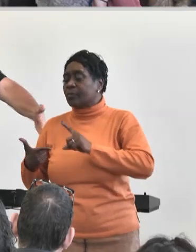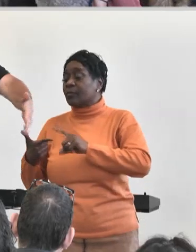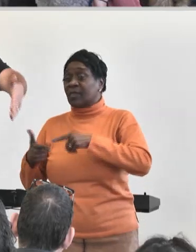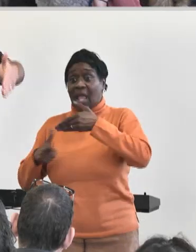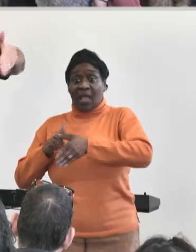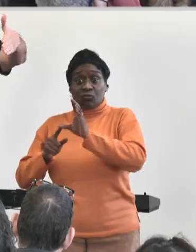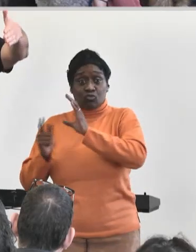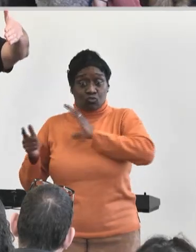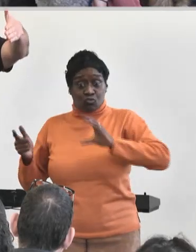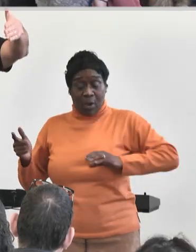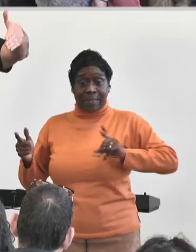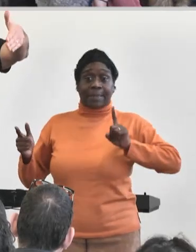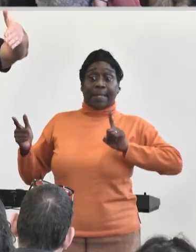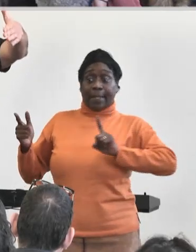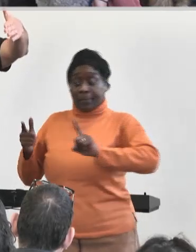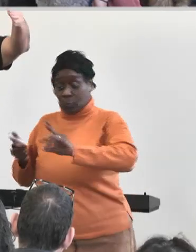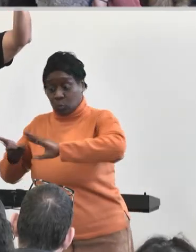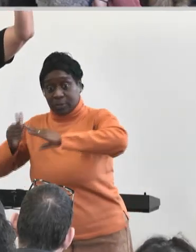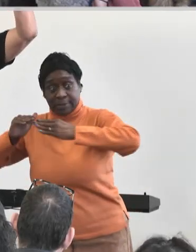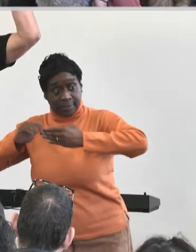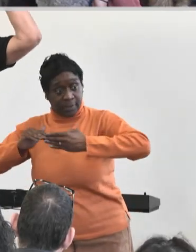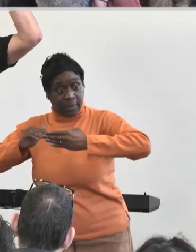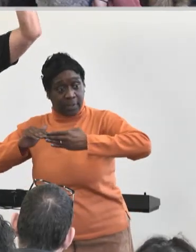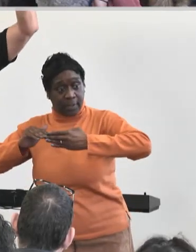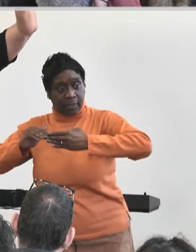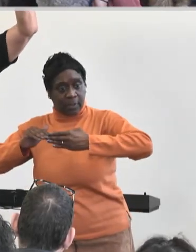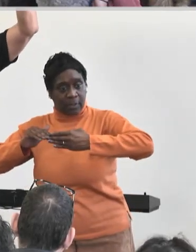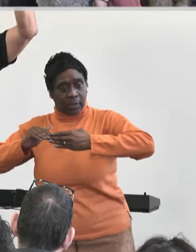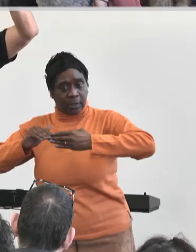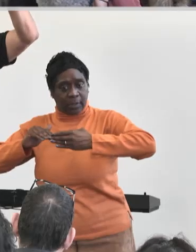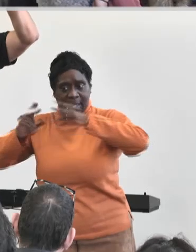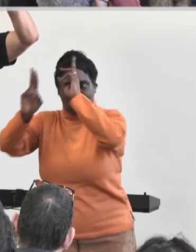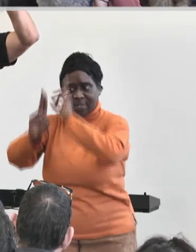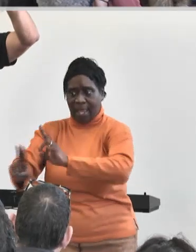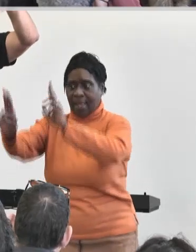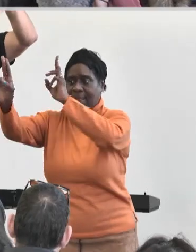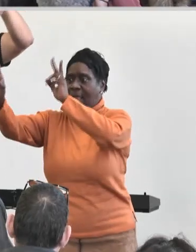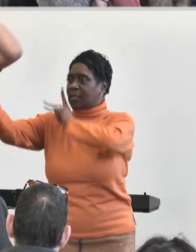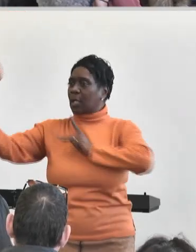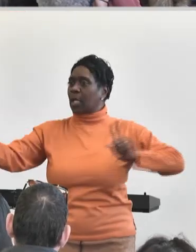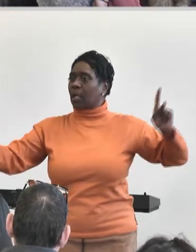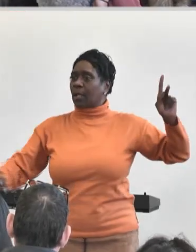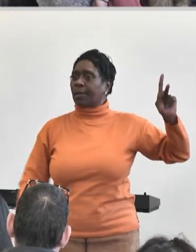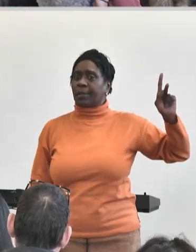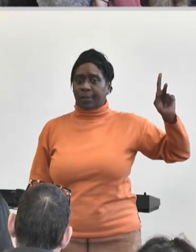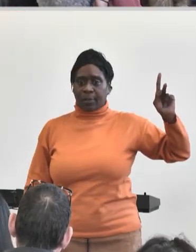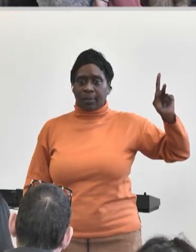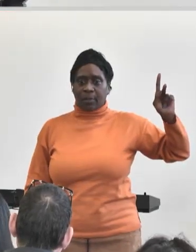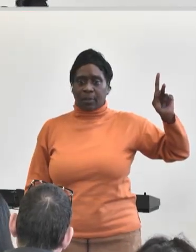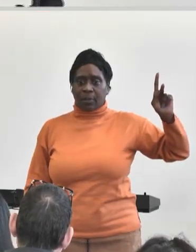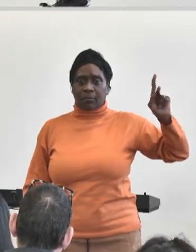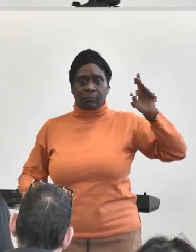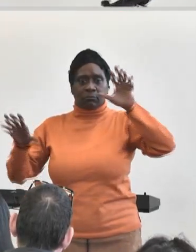After Jesus came into the city, después de que Cristo llegó a la ciudad, and was hailed as a king, y fue llamado rey, he